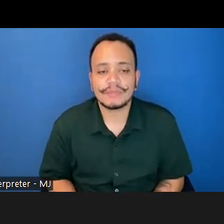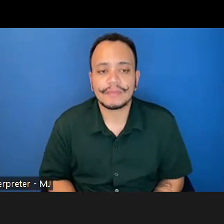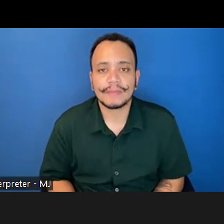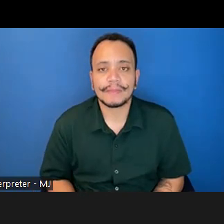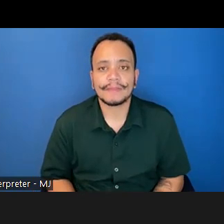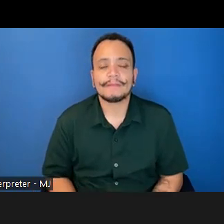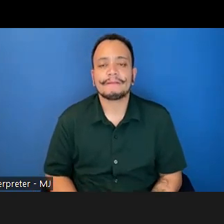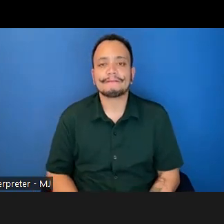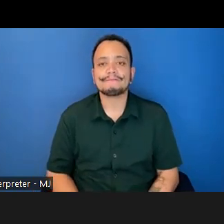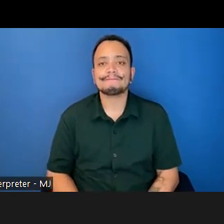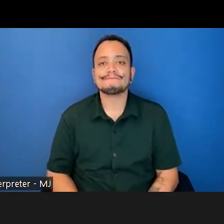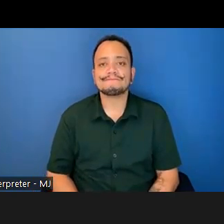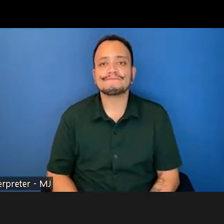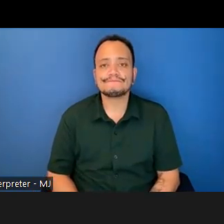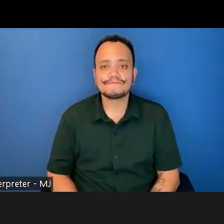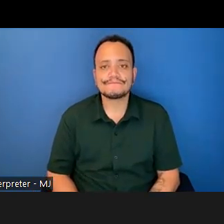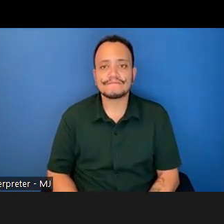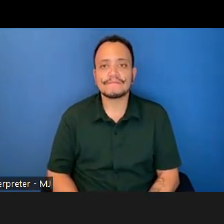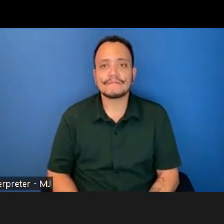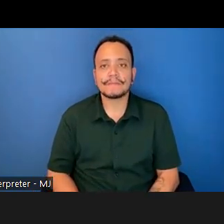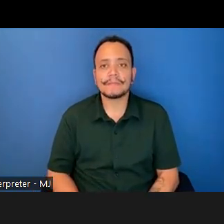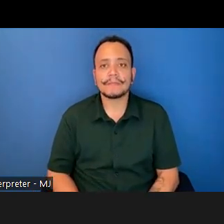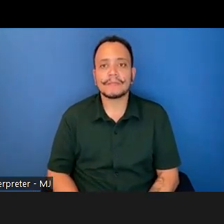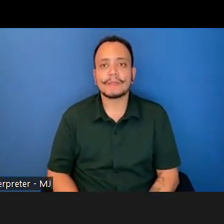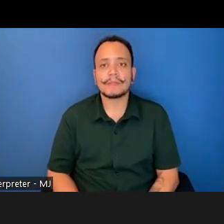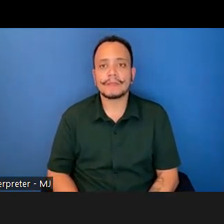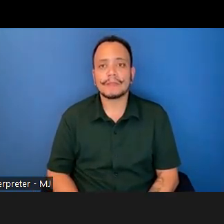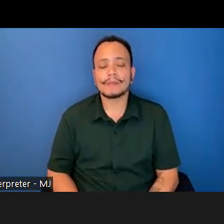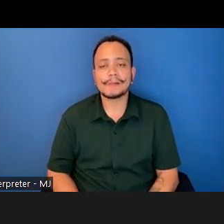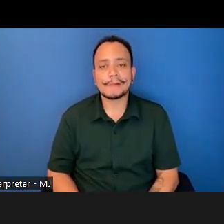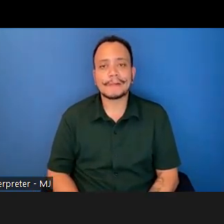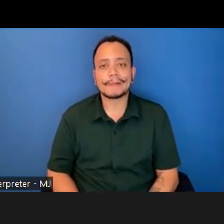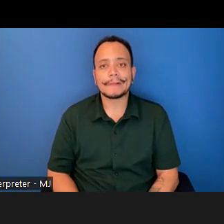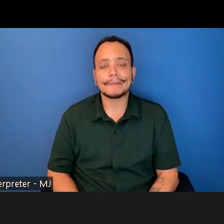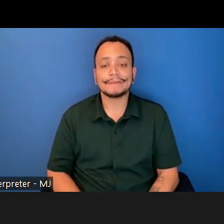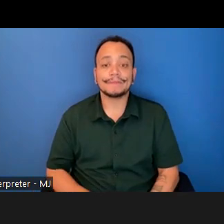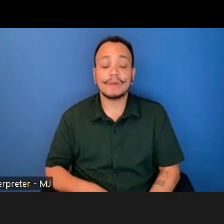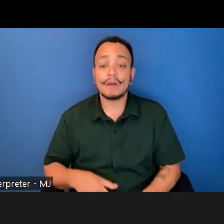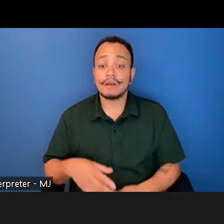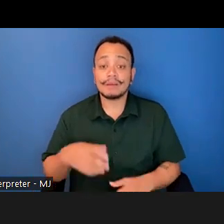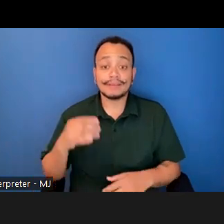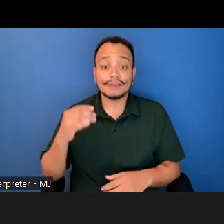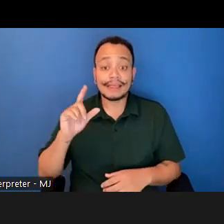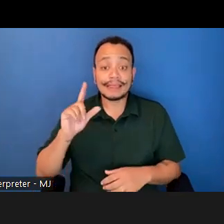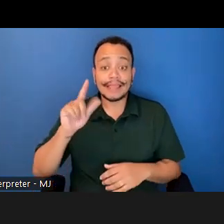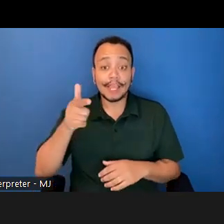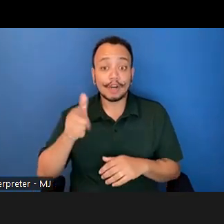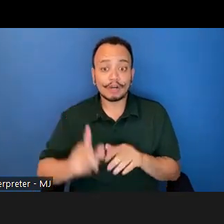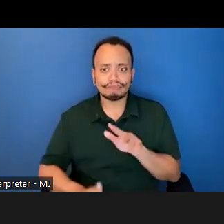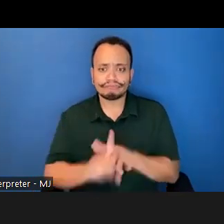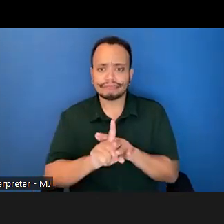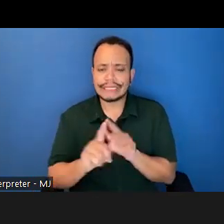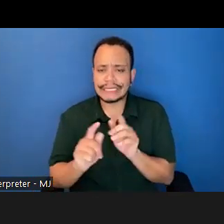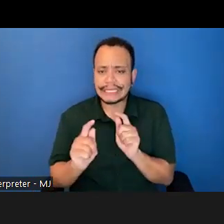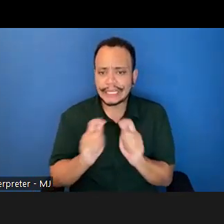can certainly use them to if you're in an interview, but that's